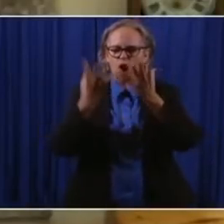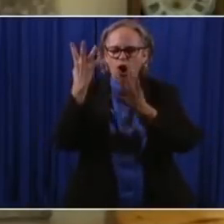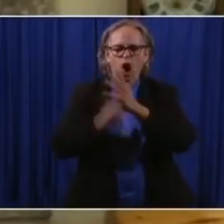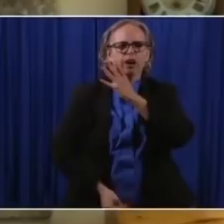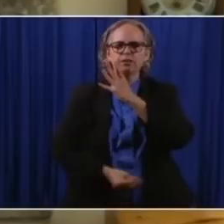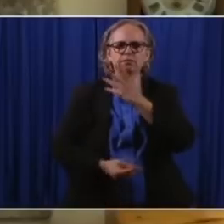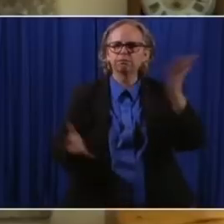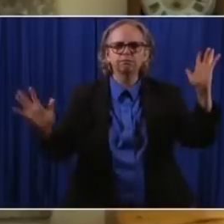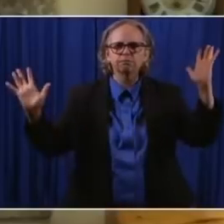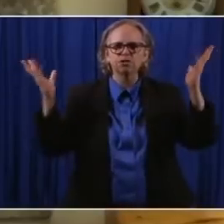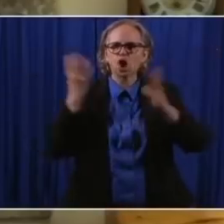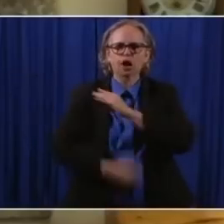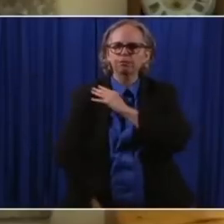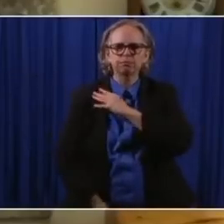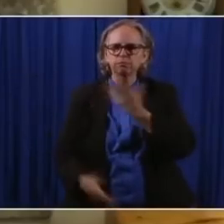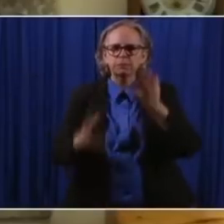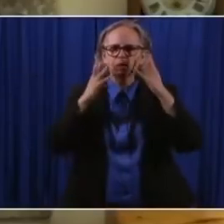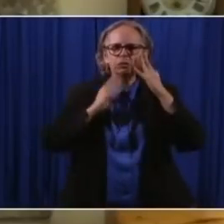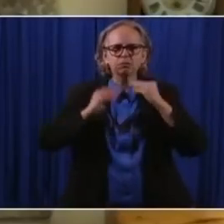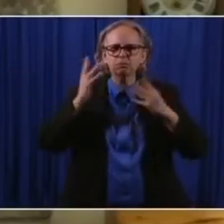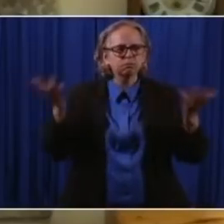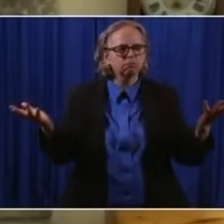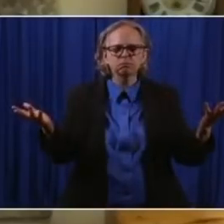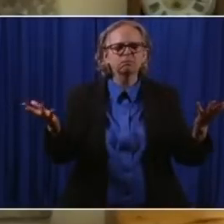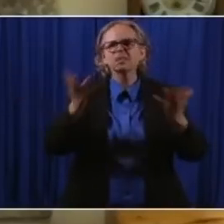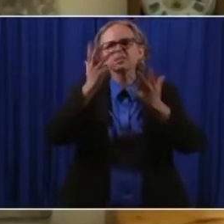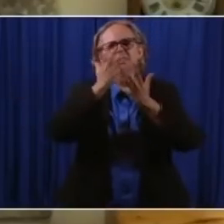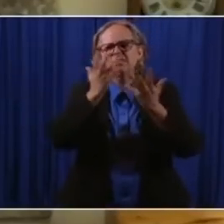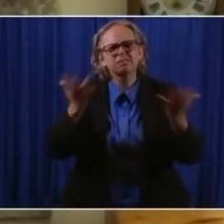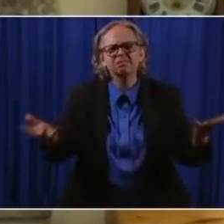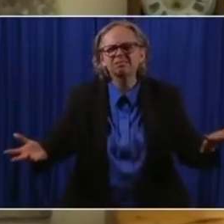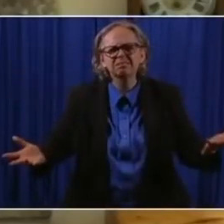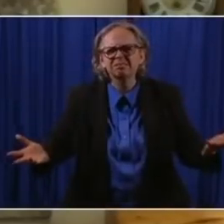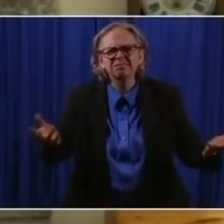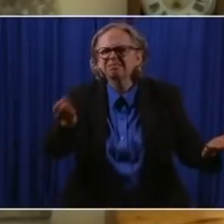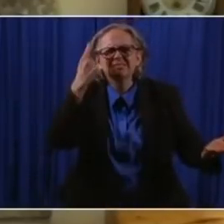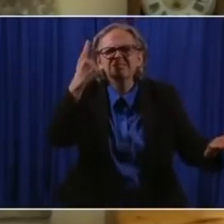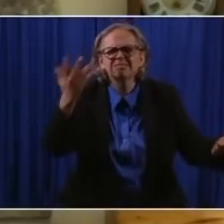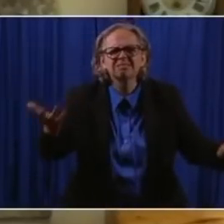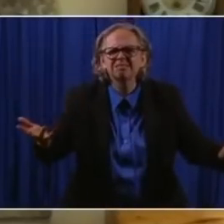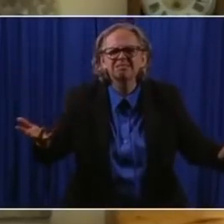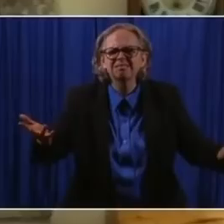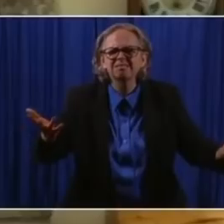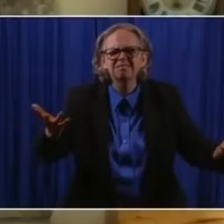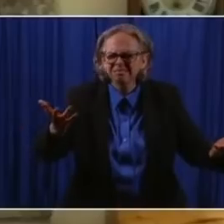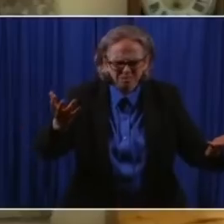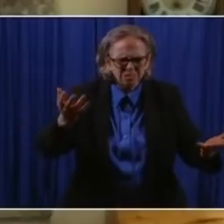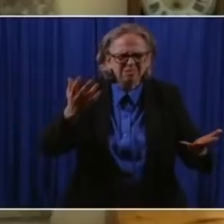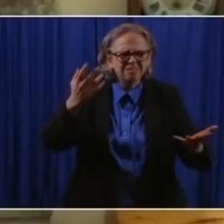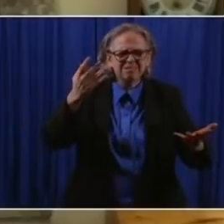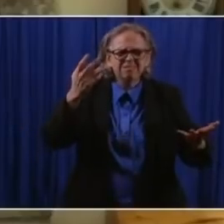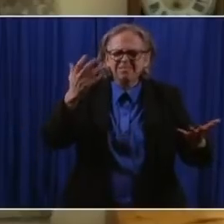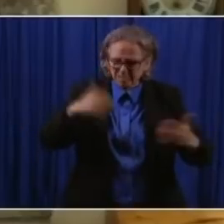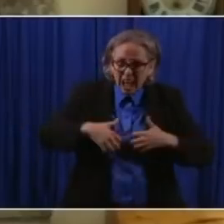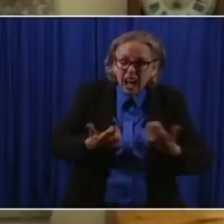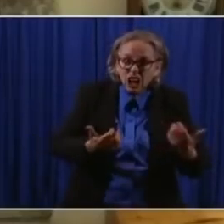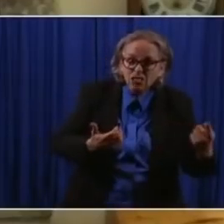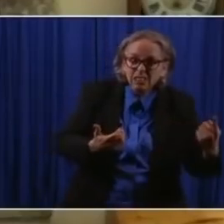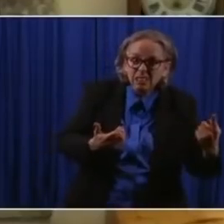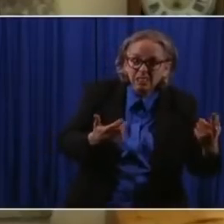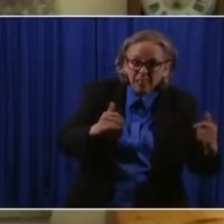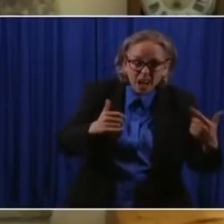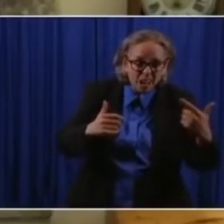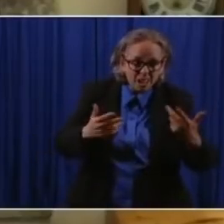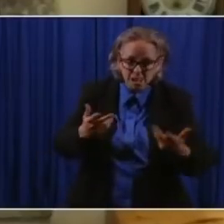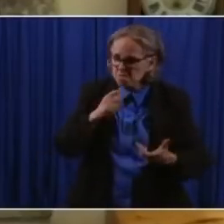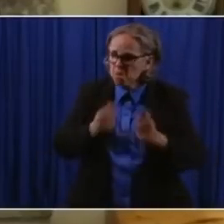Just absolutely unbelievable. Why? Someone angry? Someone was looking to sell a score, or someone at the party?